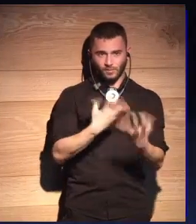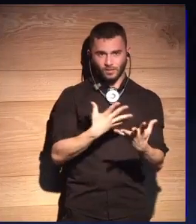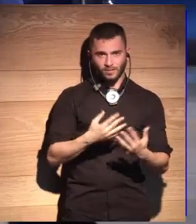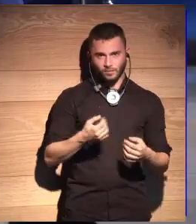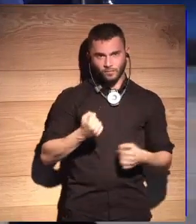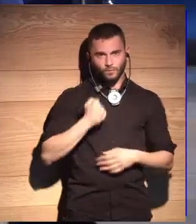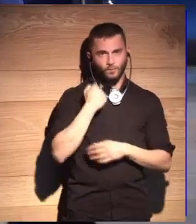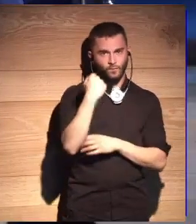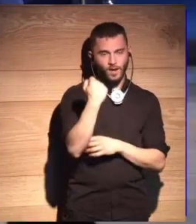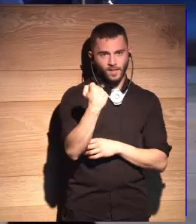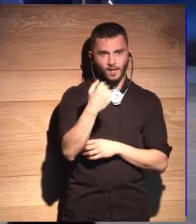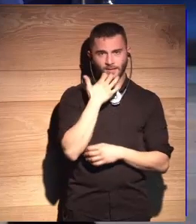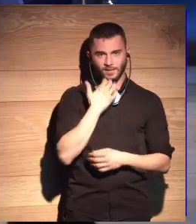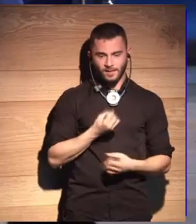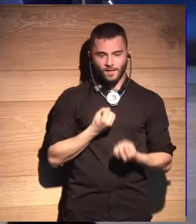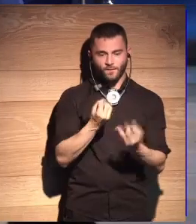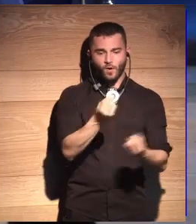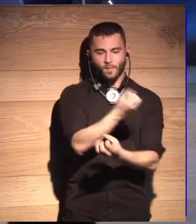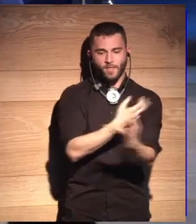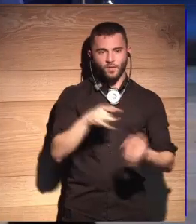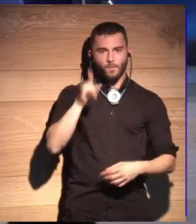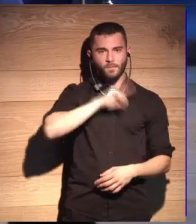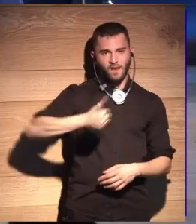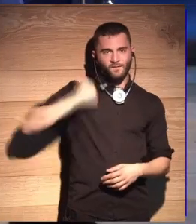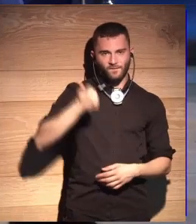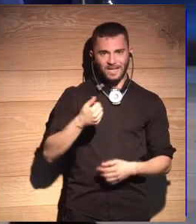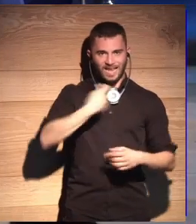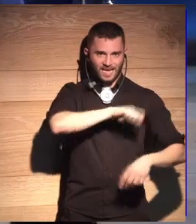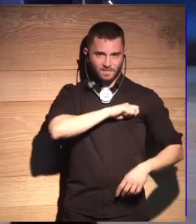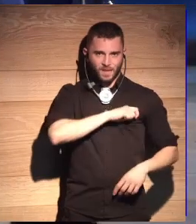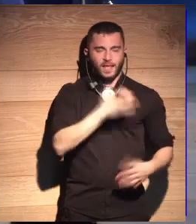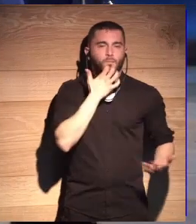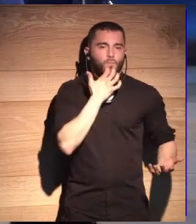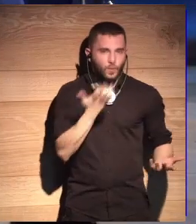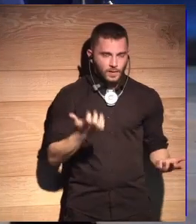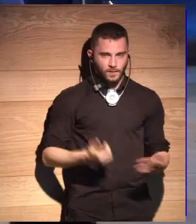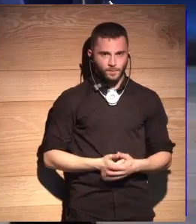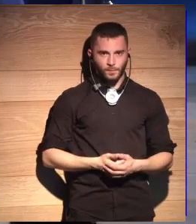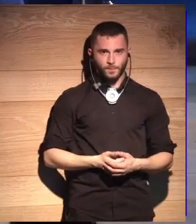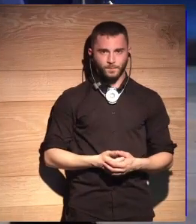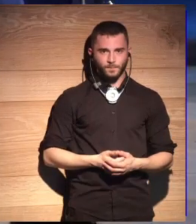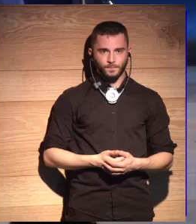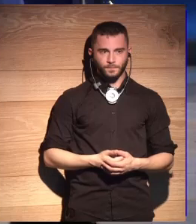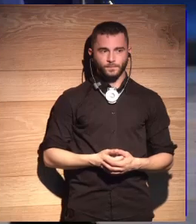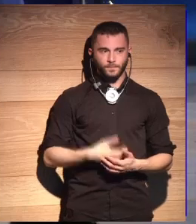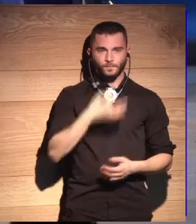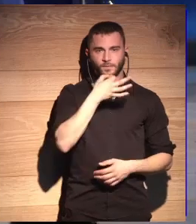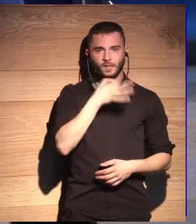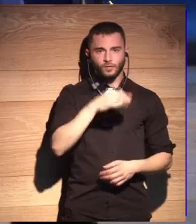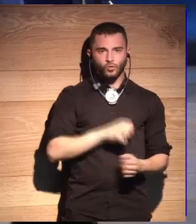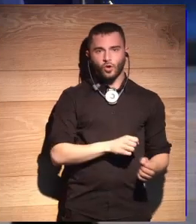identities that are especially being powerful when it comes to distributing disinformation in Spain. For example,